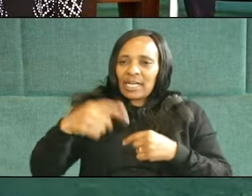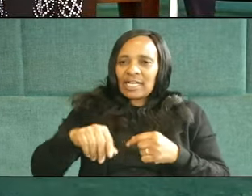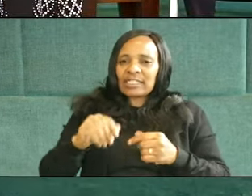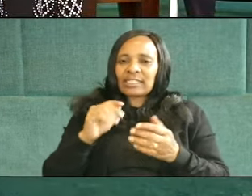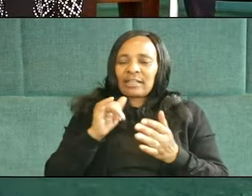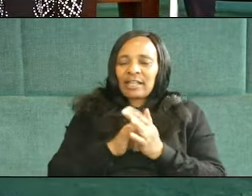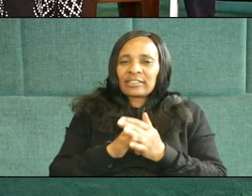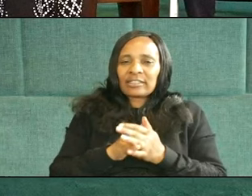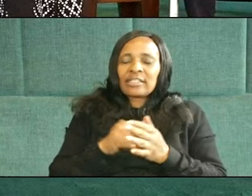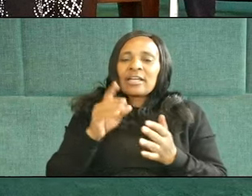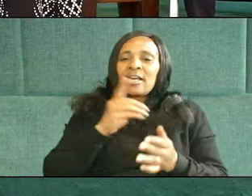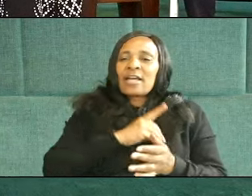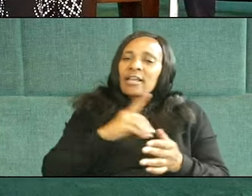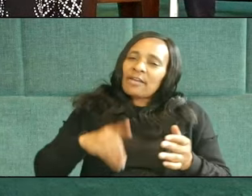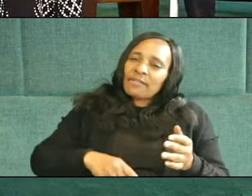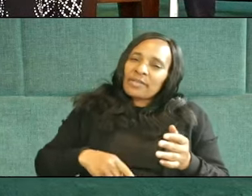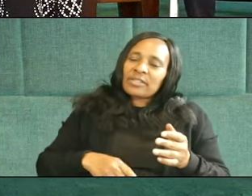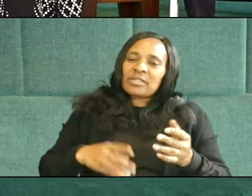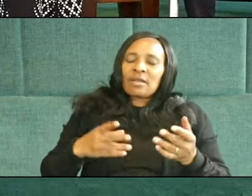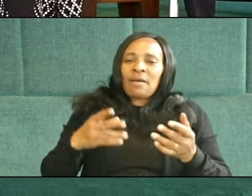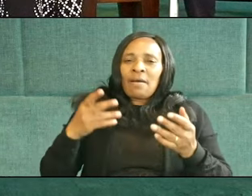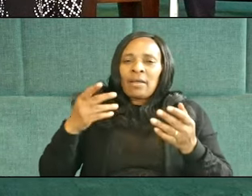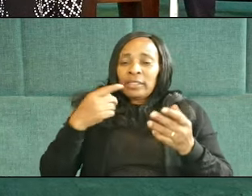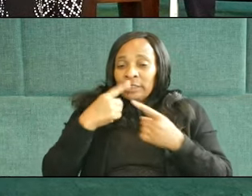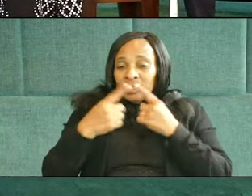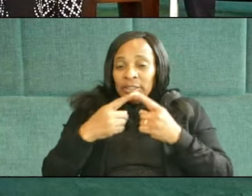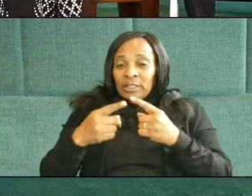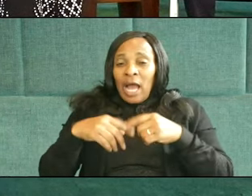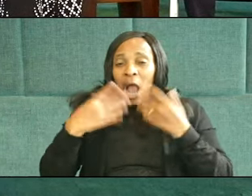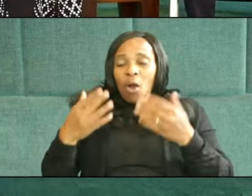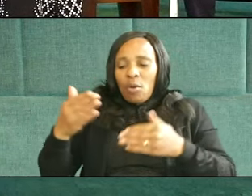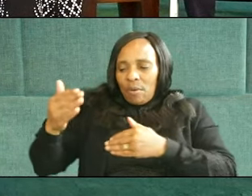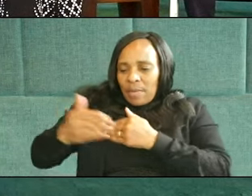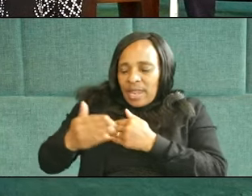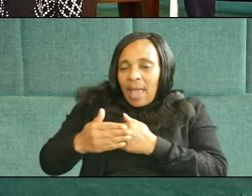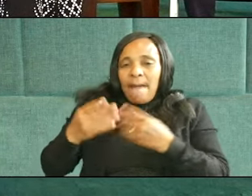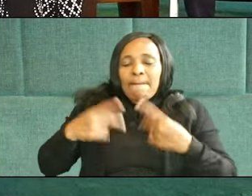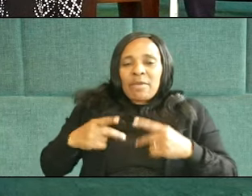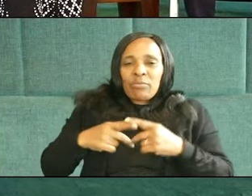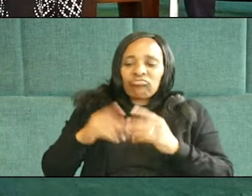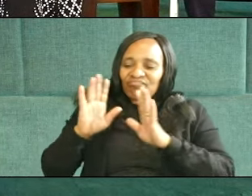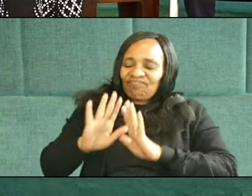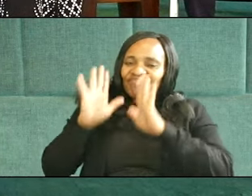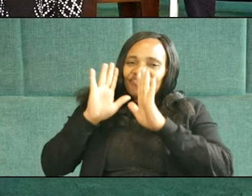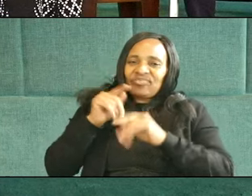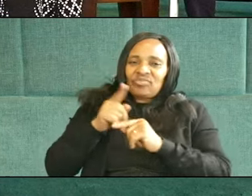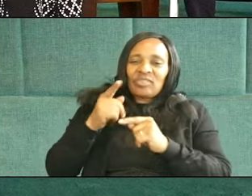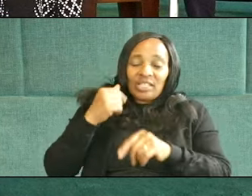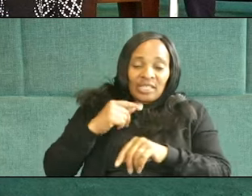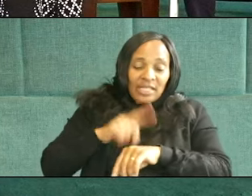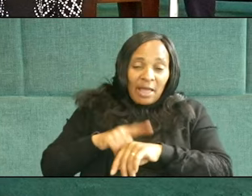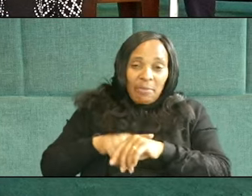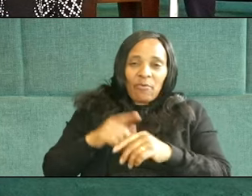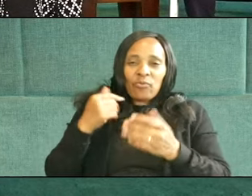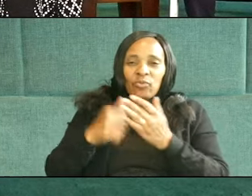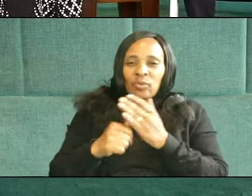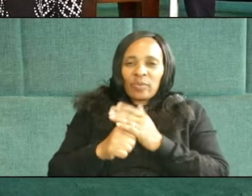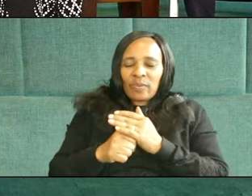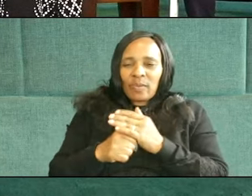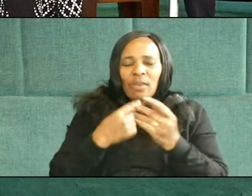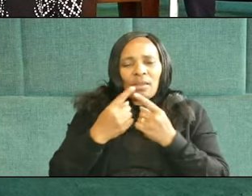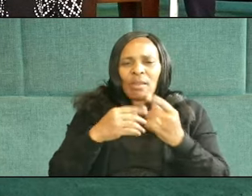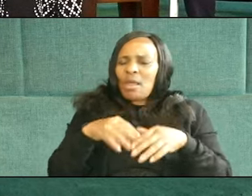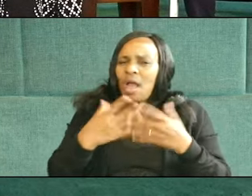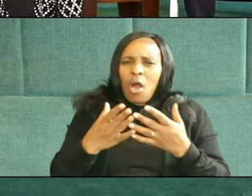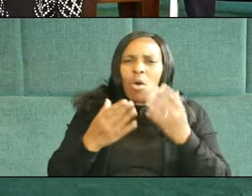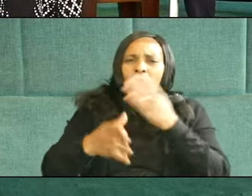David is speaking about how the closest people around you will tend to abandon you in times of trouble. But you can see he hasn't spoken about anywhere about how